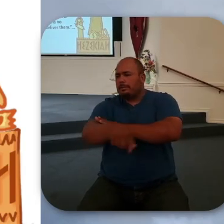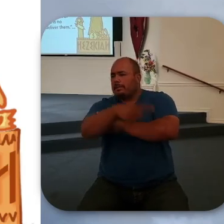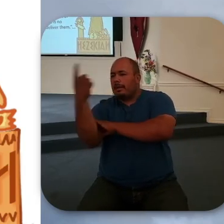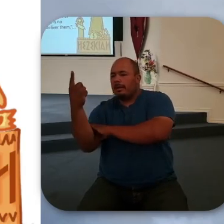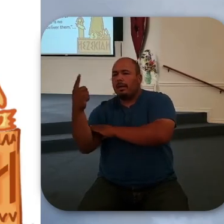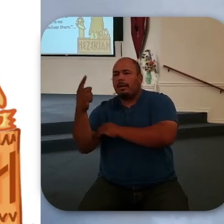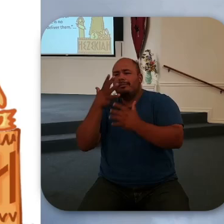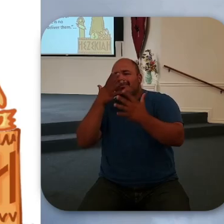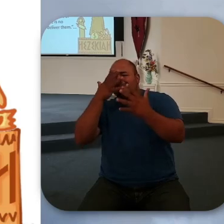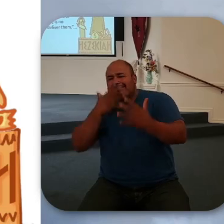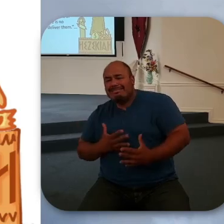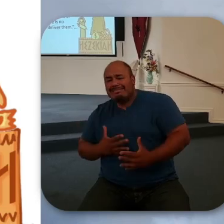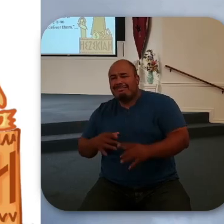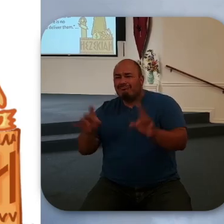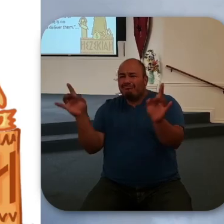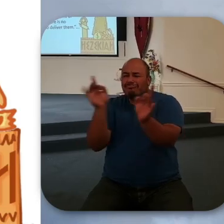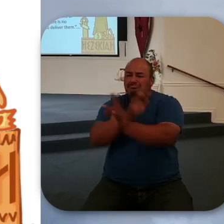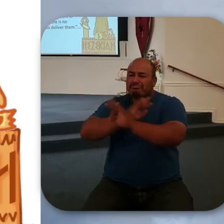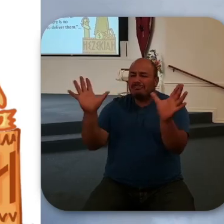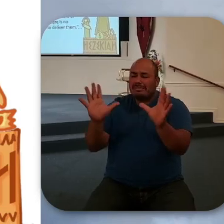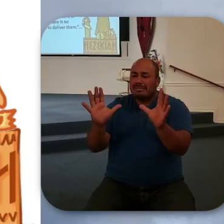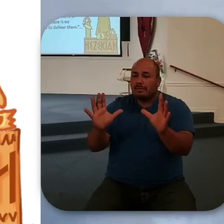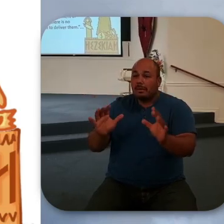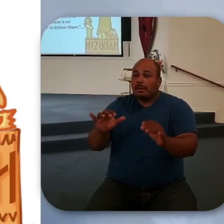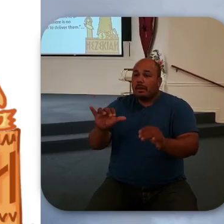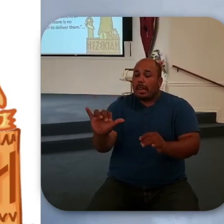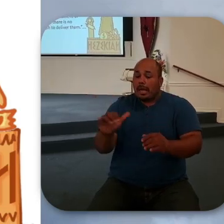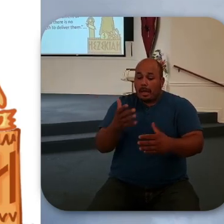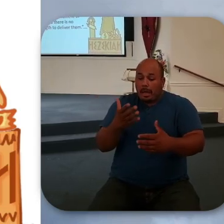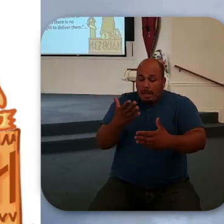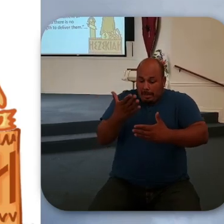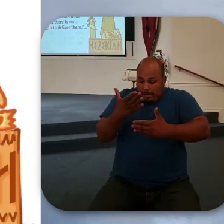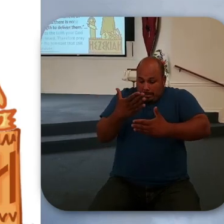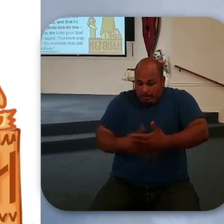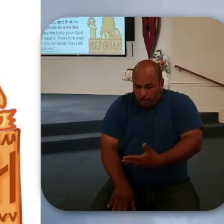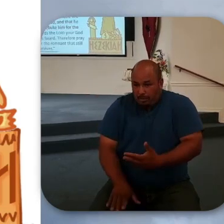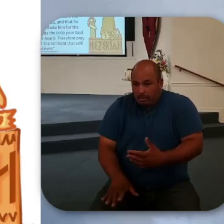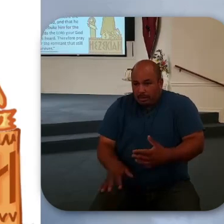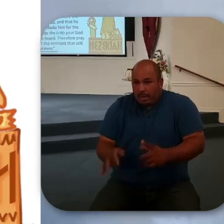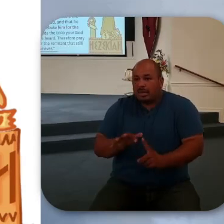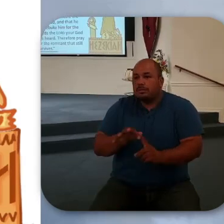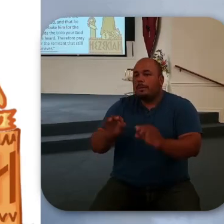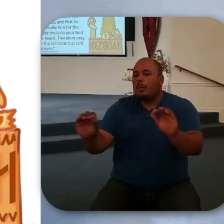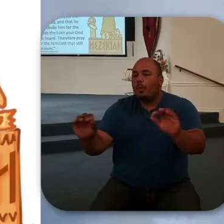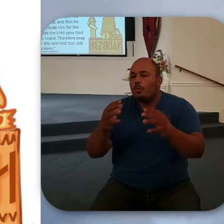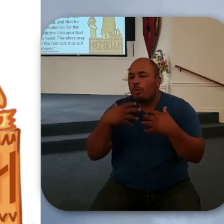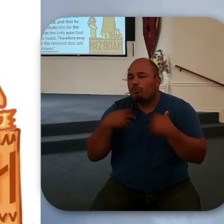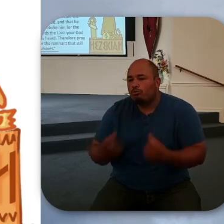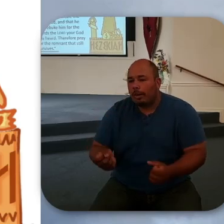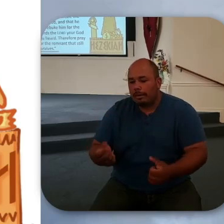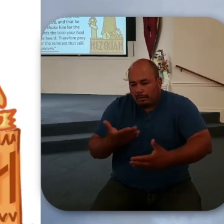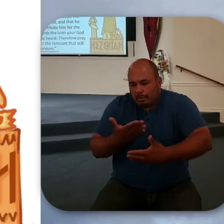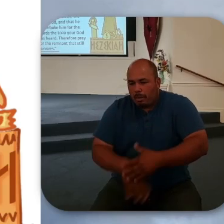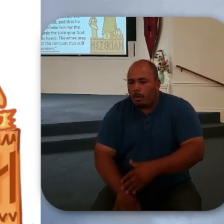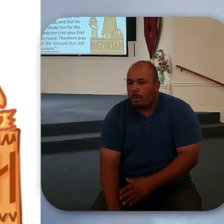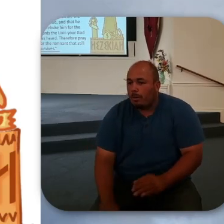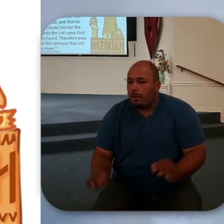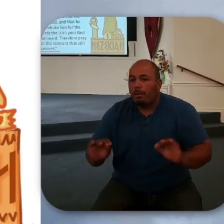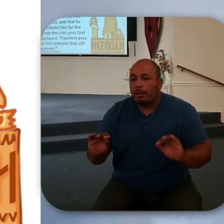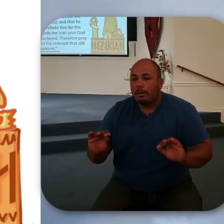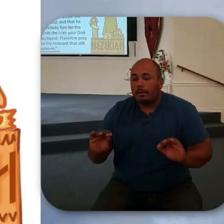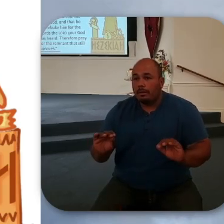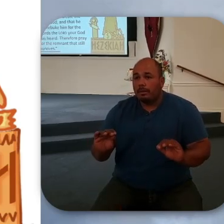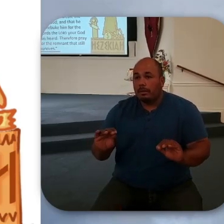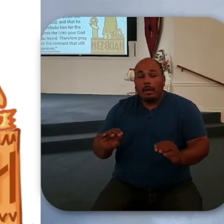disgrace, as when children come to the moment of birth and there is no strength to deliver them. It may be that the Lord your God will hear